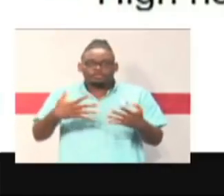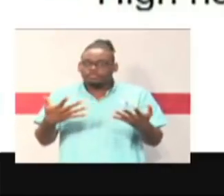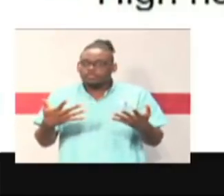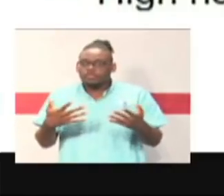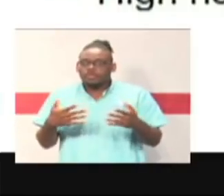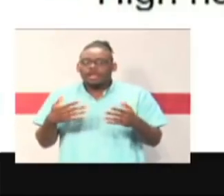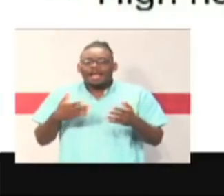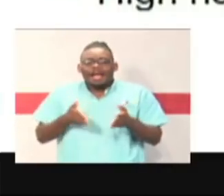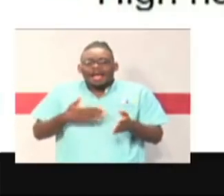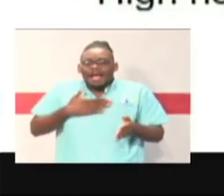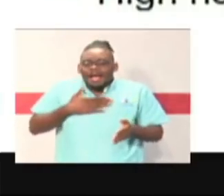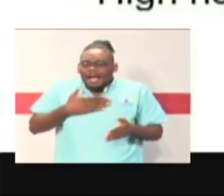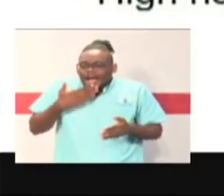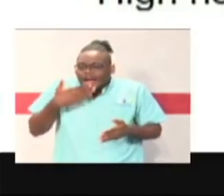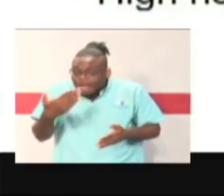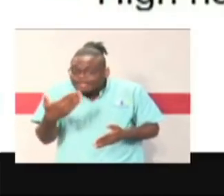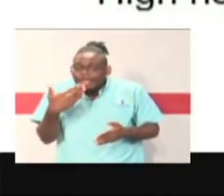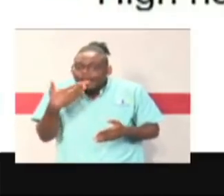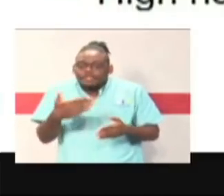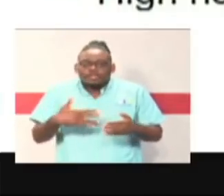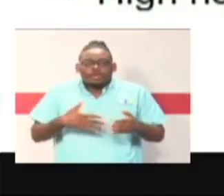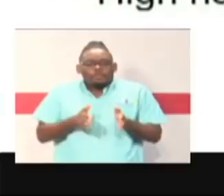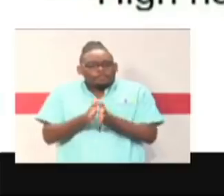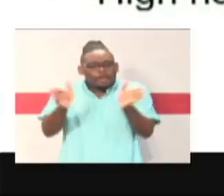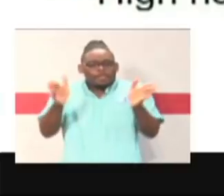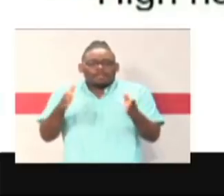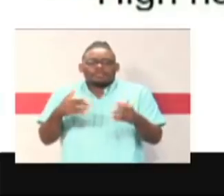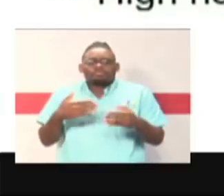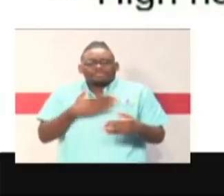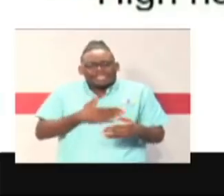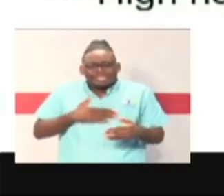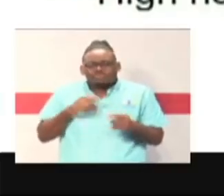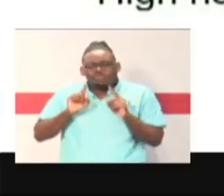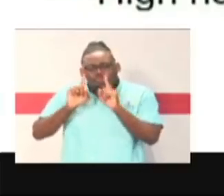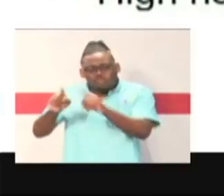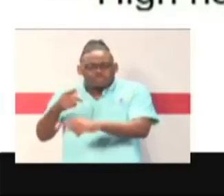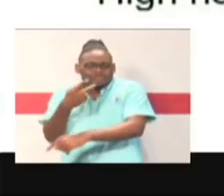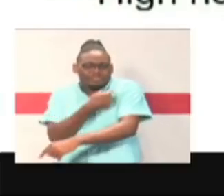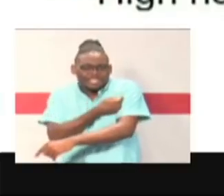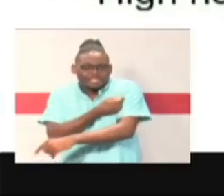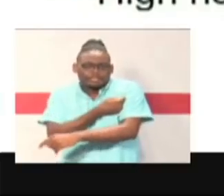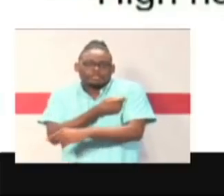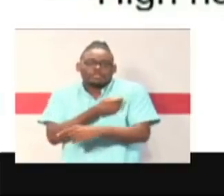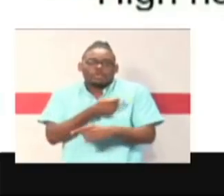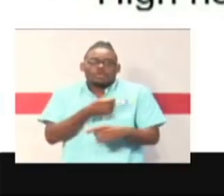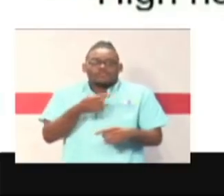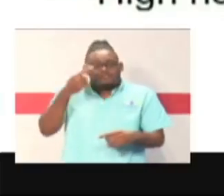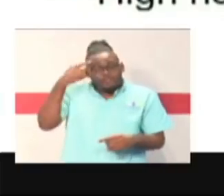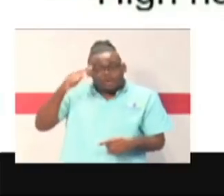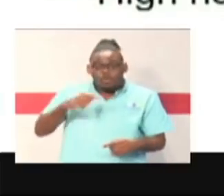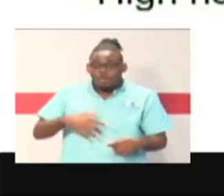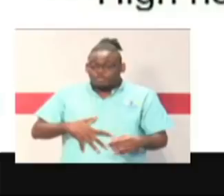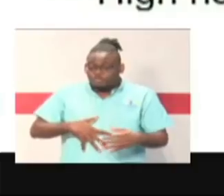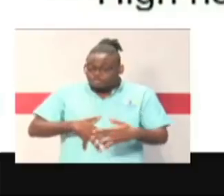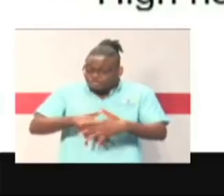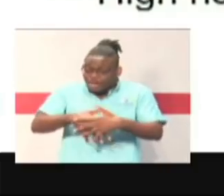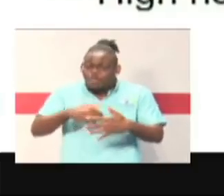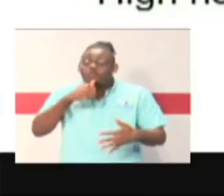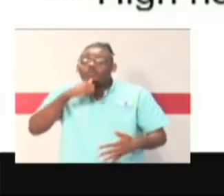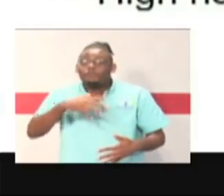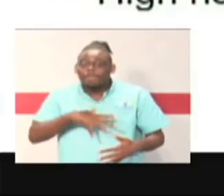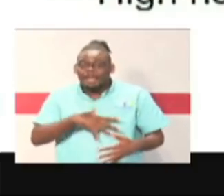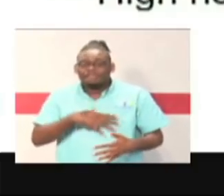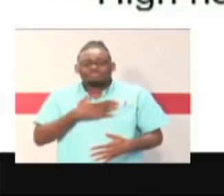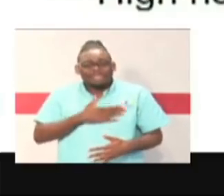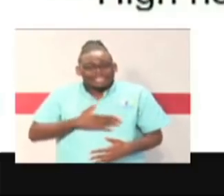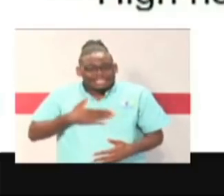get vaccinated, and also for pregnant women to hear the message that we are trying to say today. The